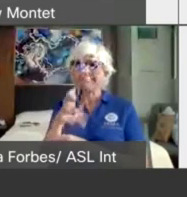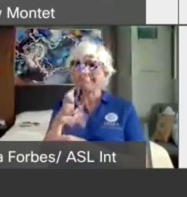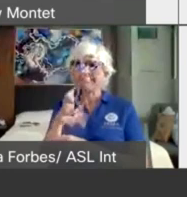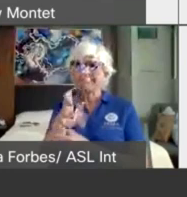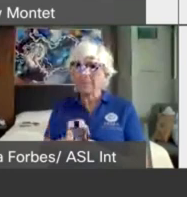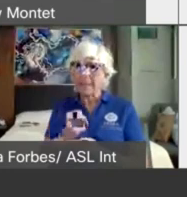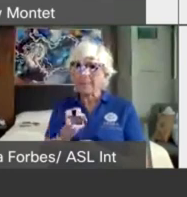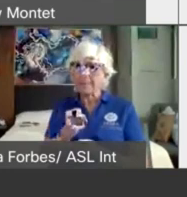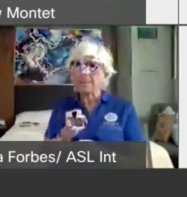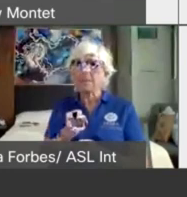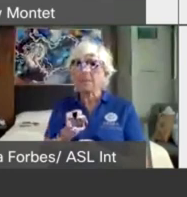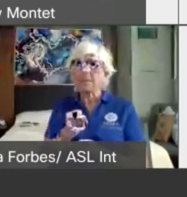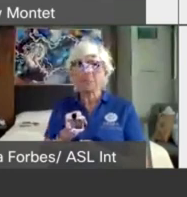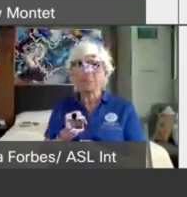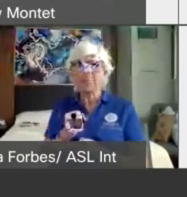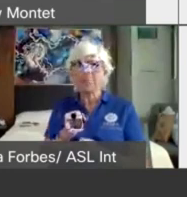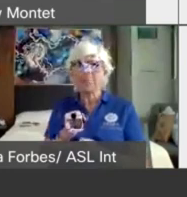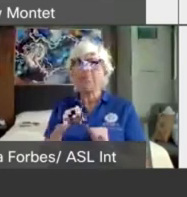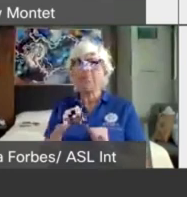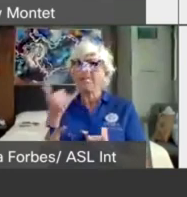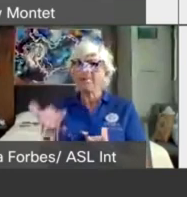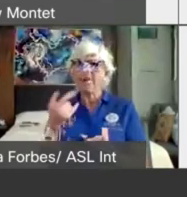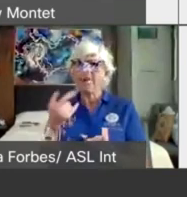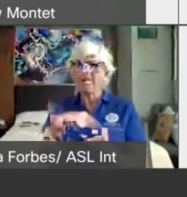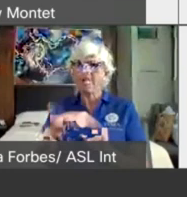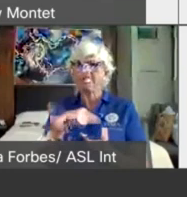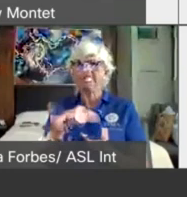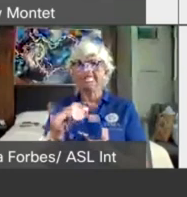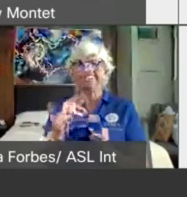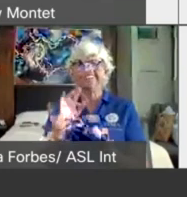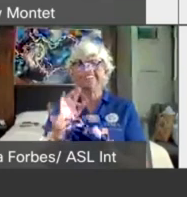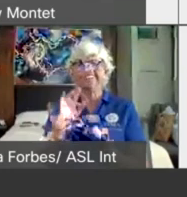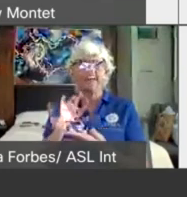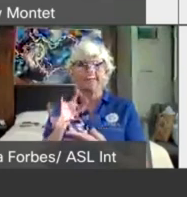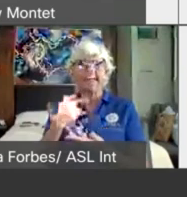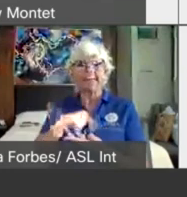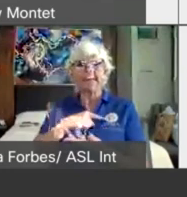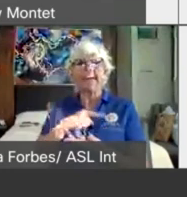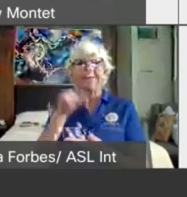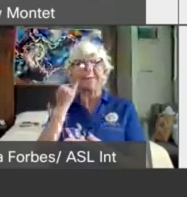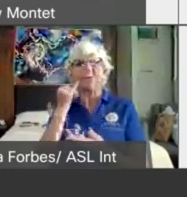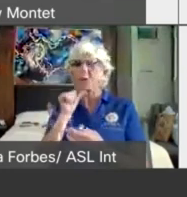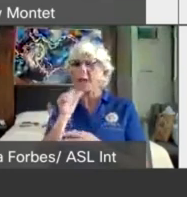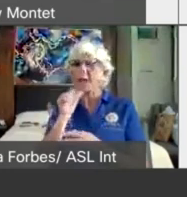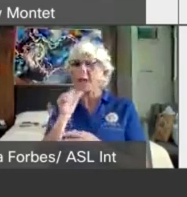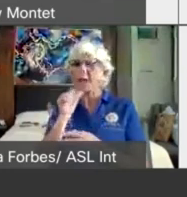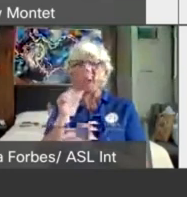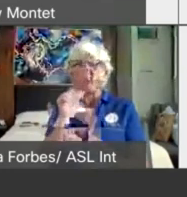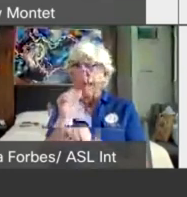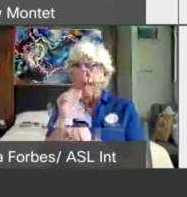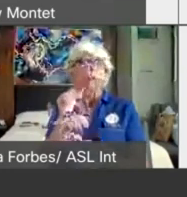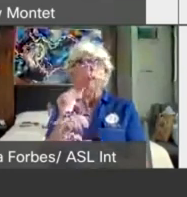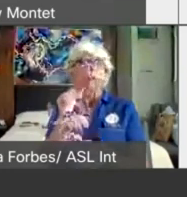reach out to us if you'd like us to follow up on your application. If you're not getting a response and it's been, you know, over 30 days, whatever the case may be, we can definitely look into that for